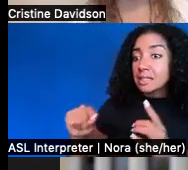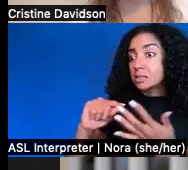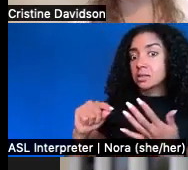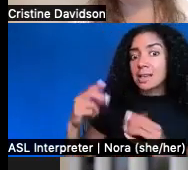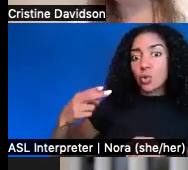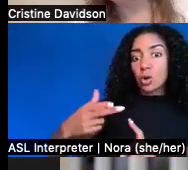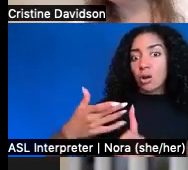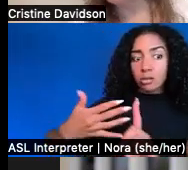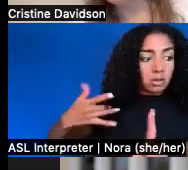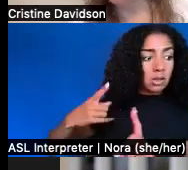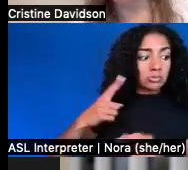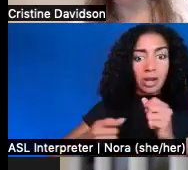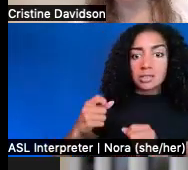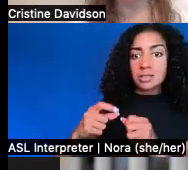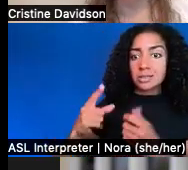it, right?